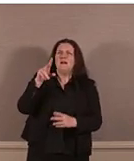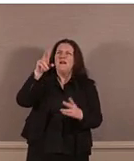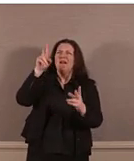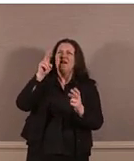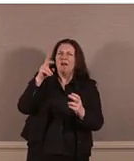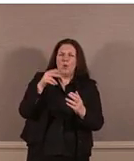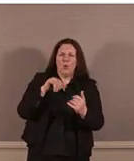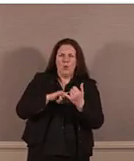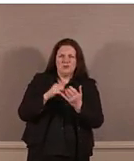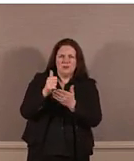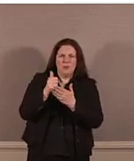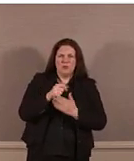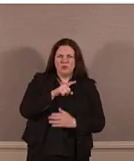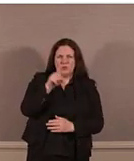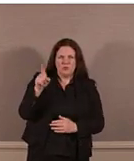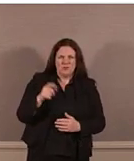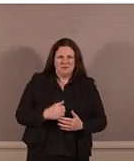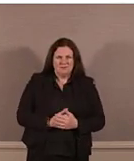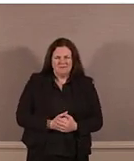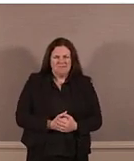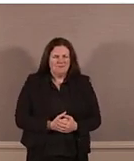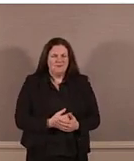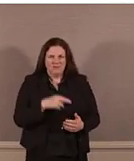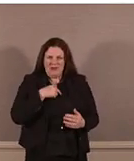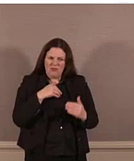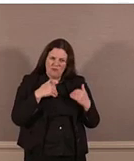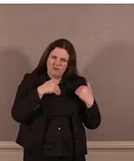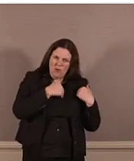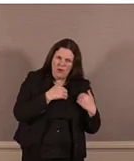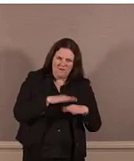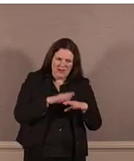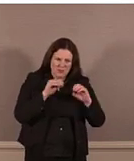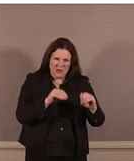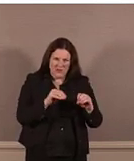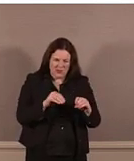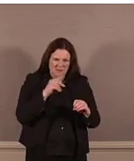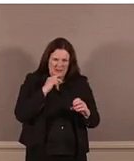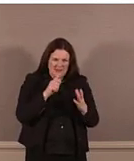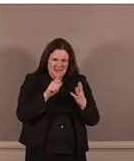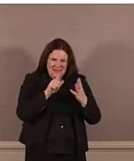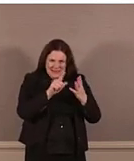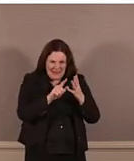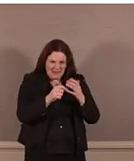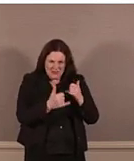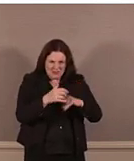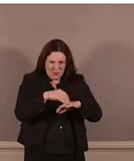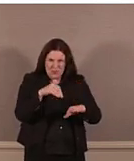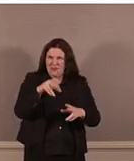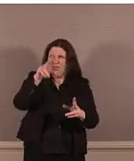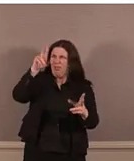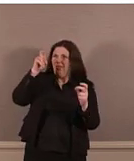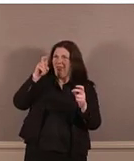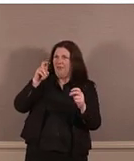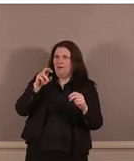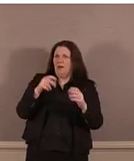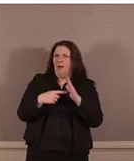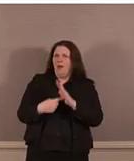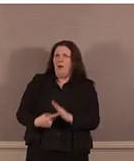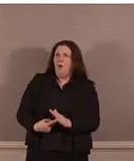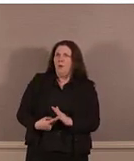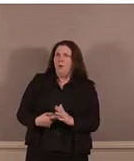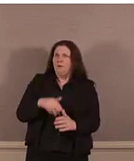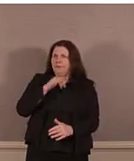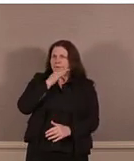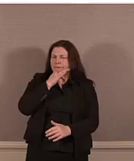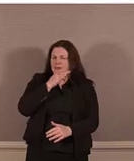you. And really, I suppose, the whole role of education and further education is to place high expectations for every single child and